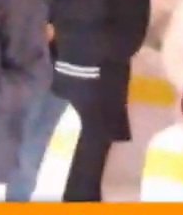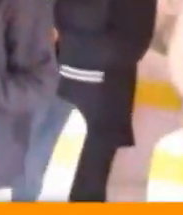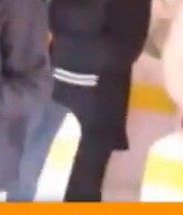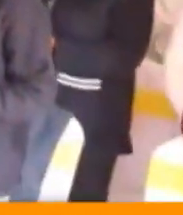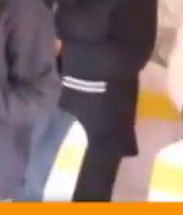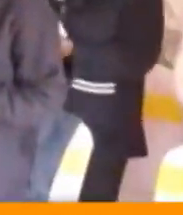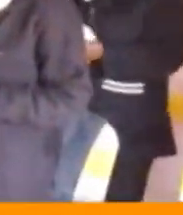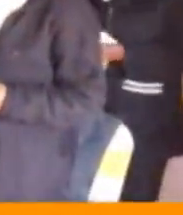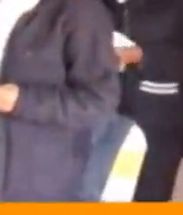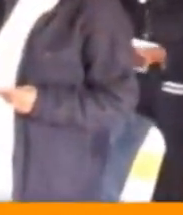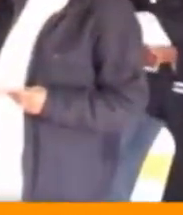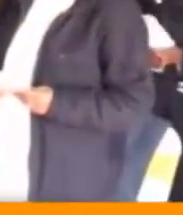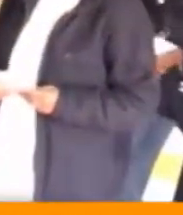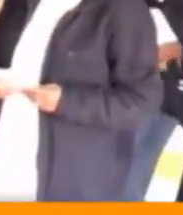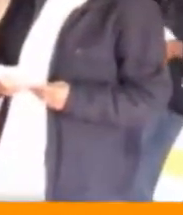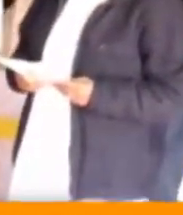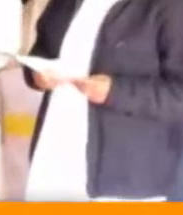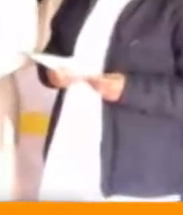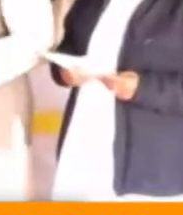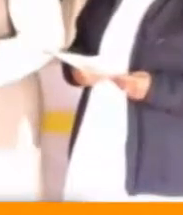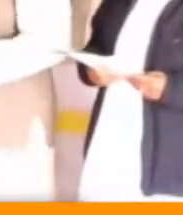follow me